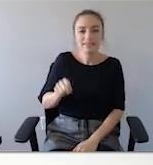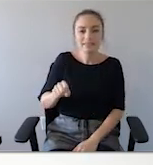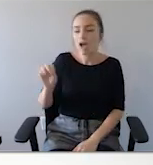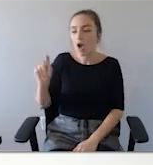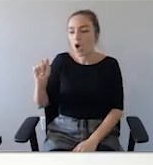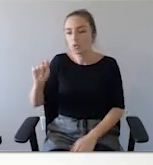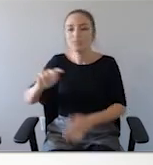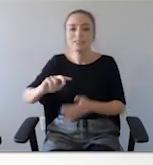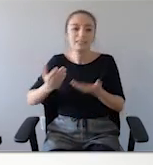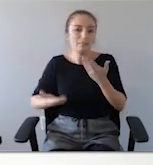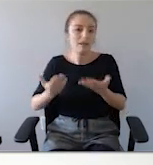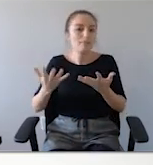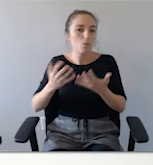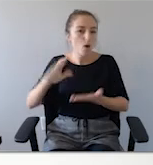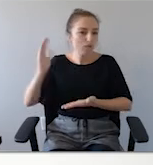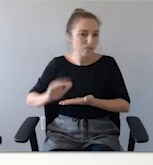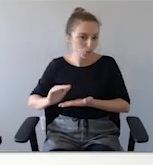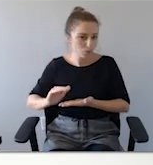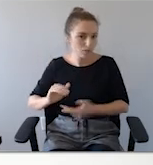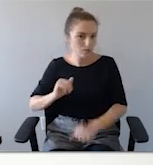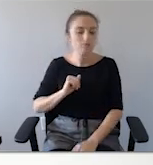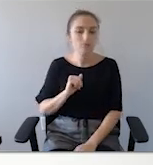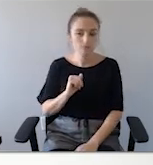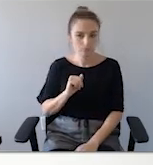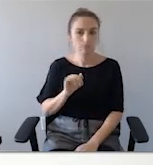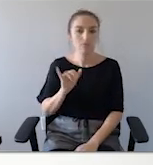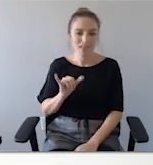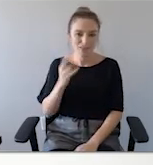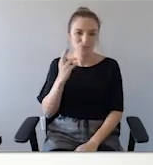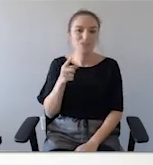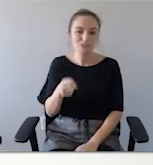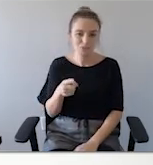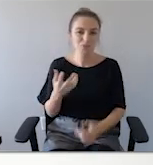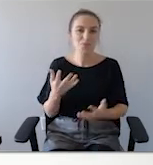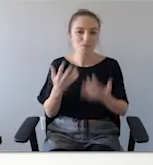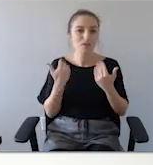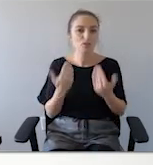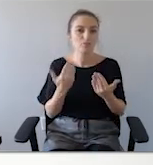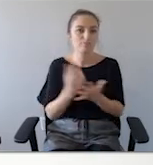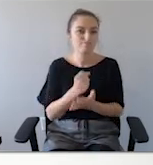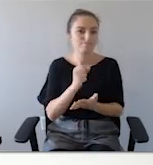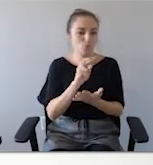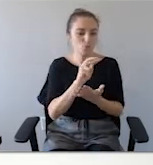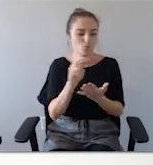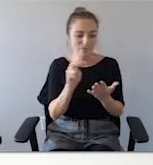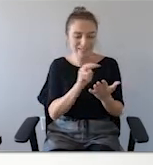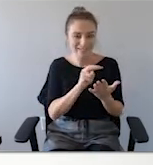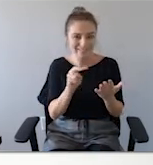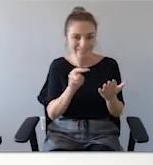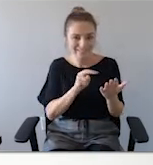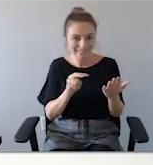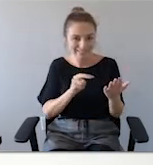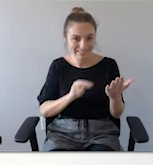therapy. Okay, so that's why you need to read the IEP. The present level of performance